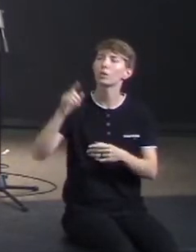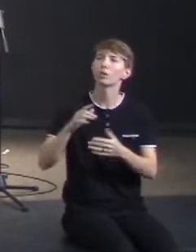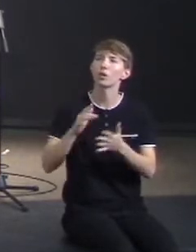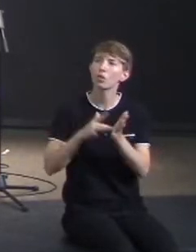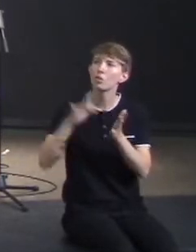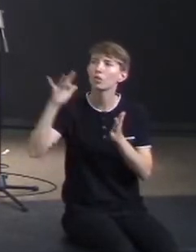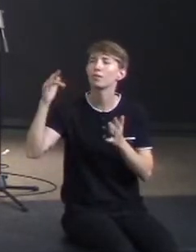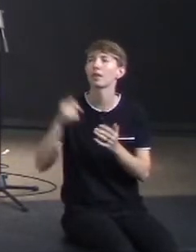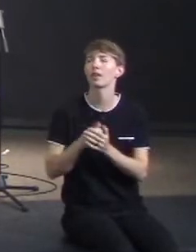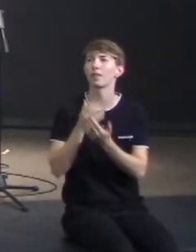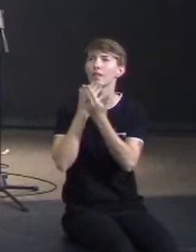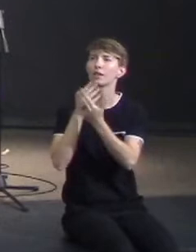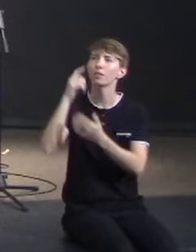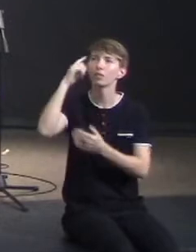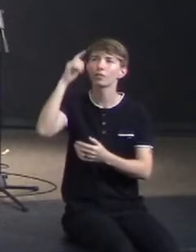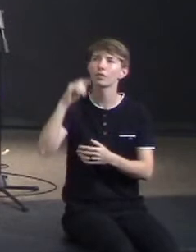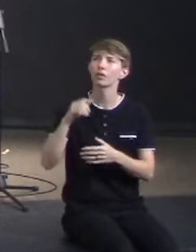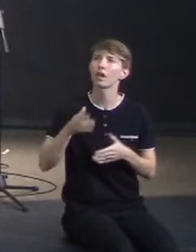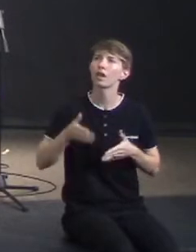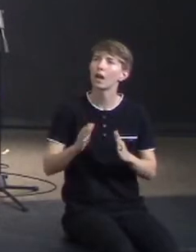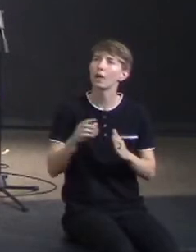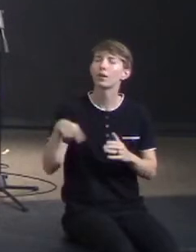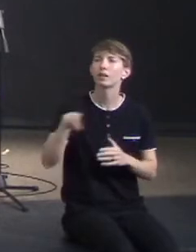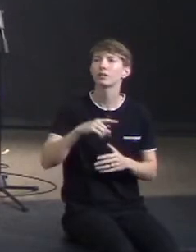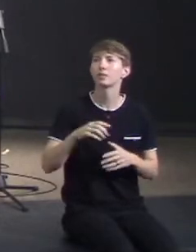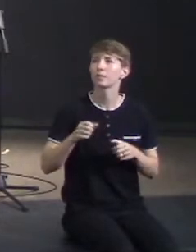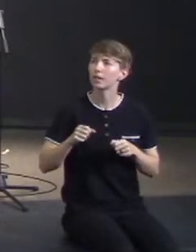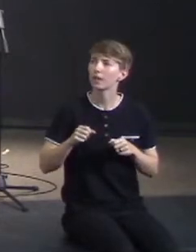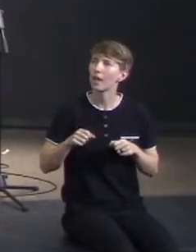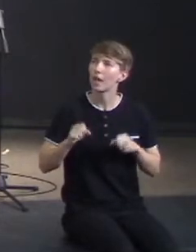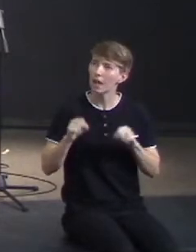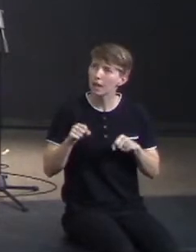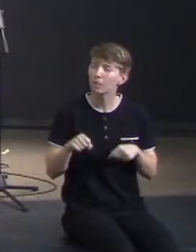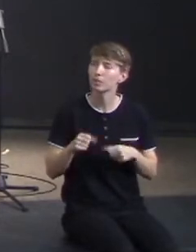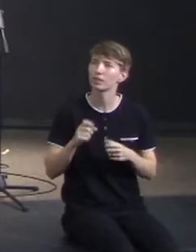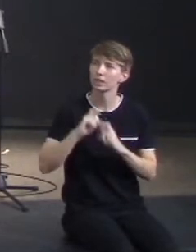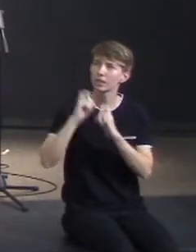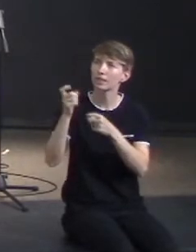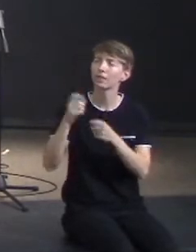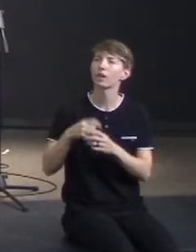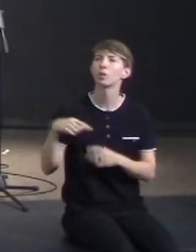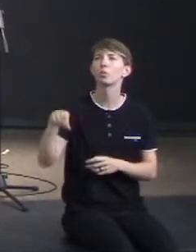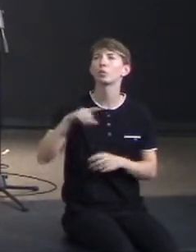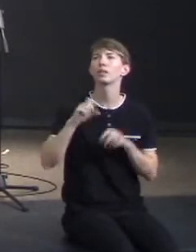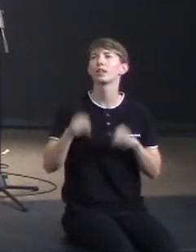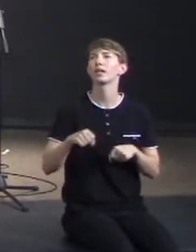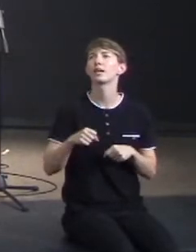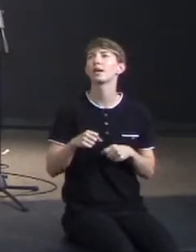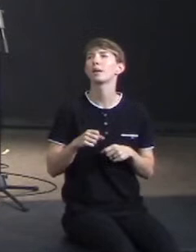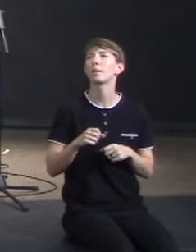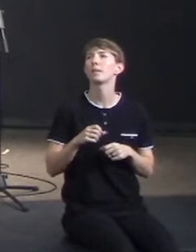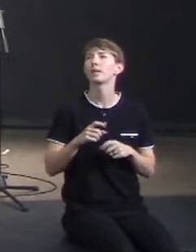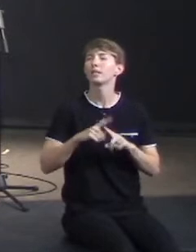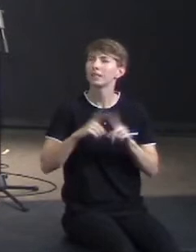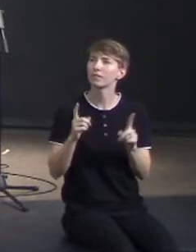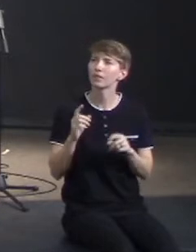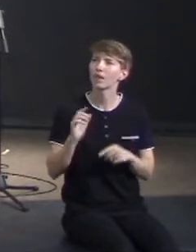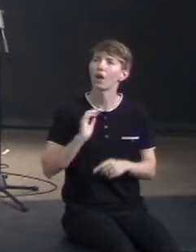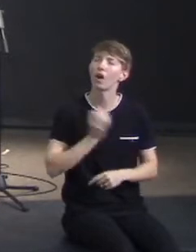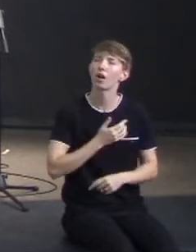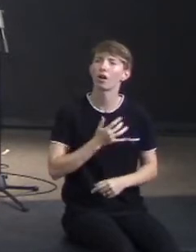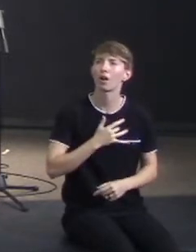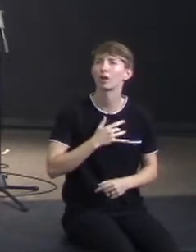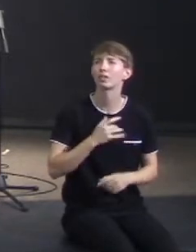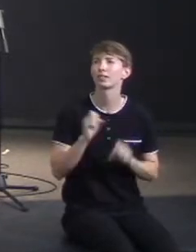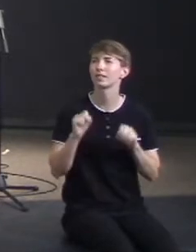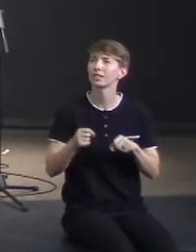to give so that in those moments we can be different, that our hearts can change, because in those